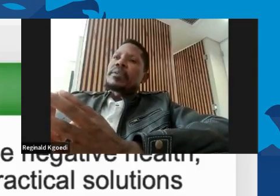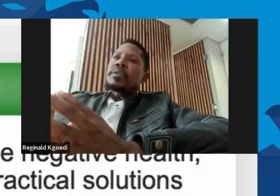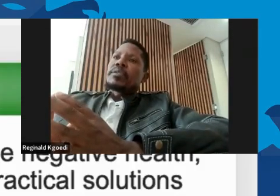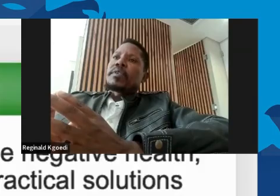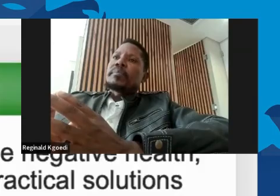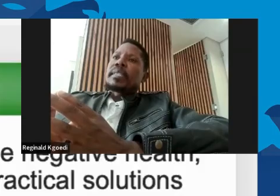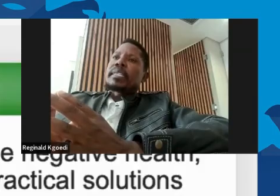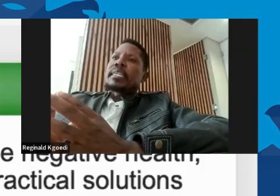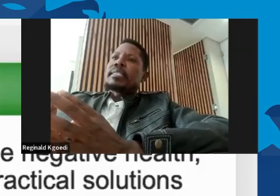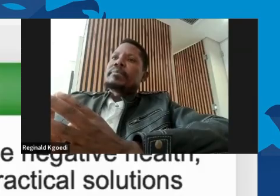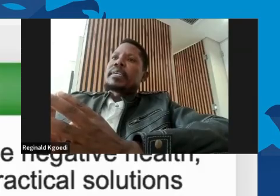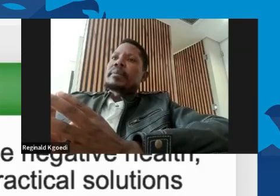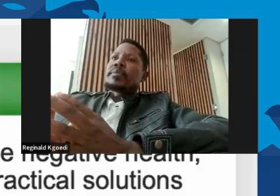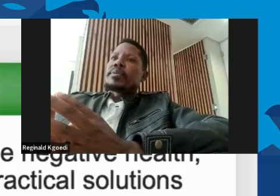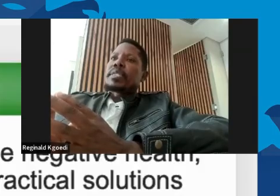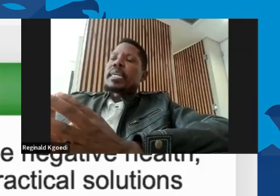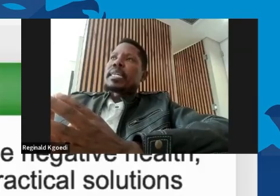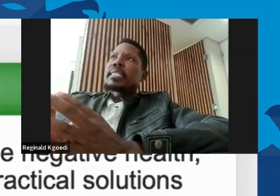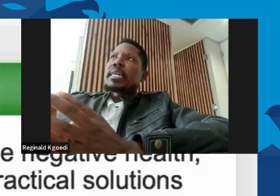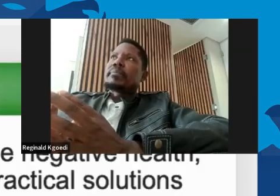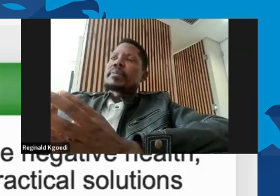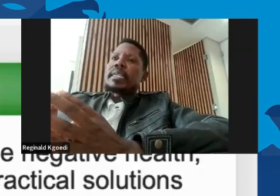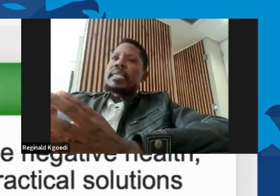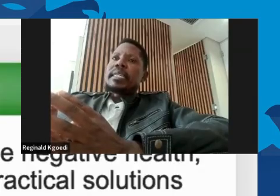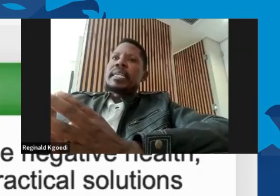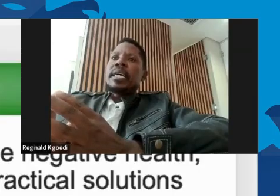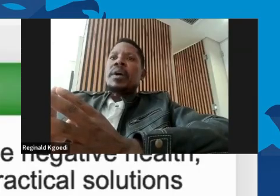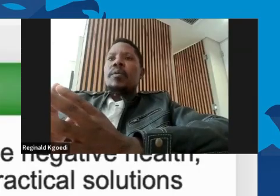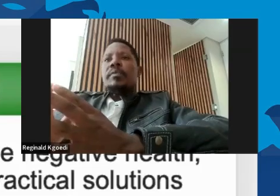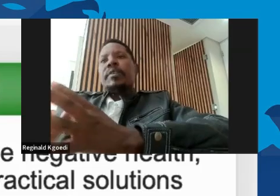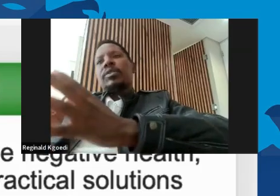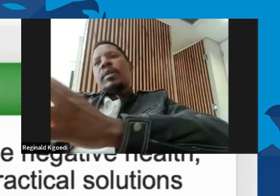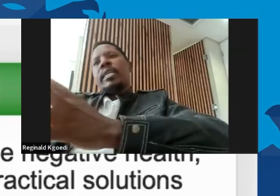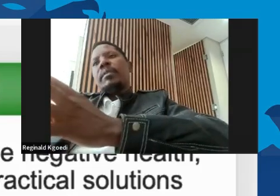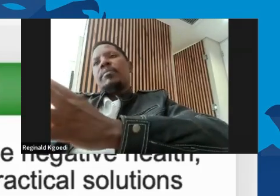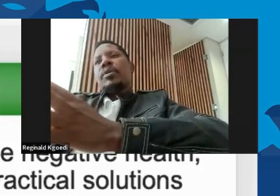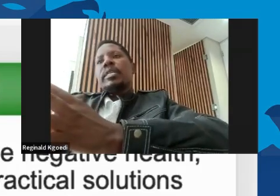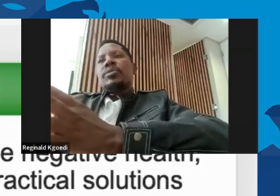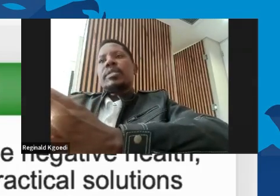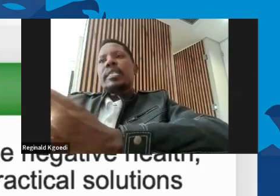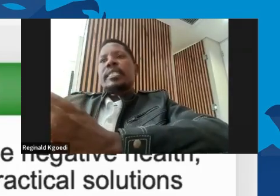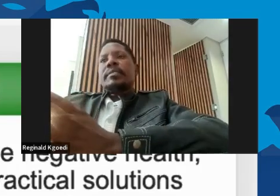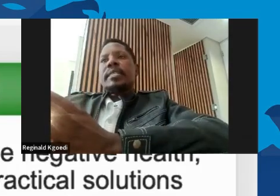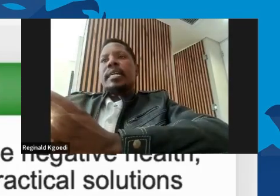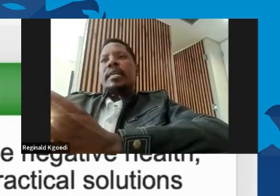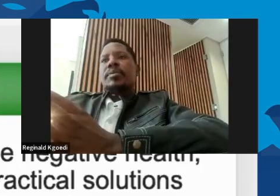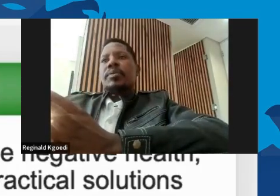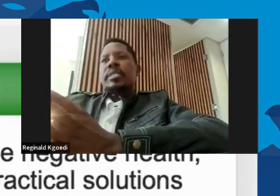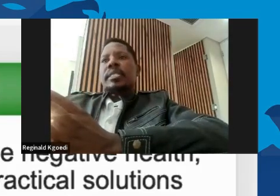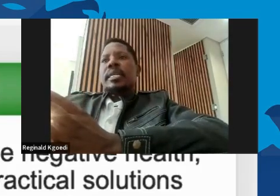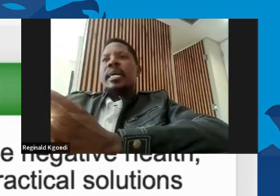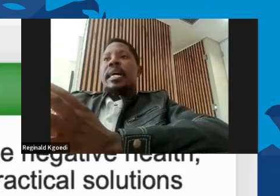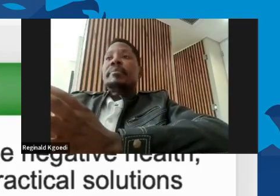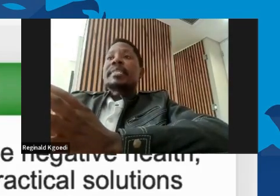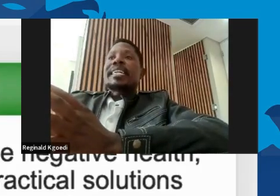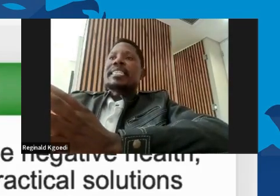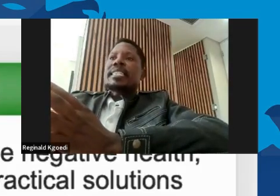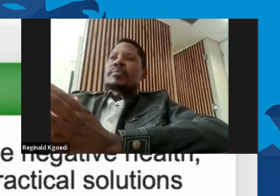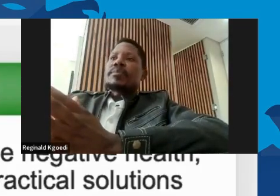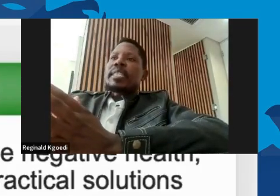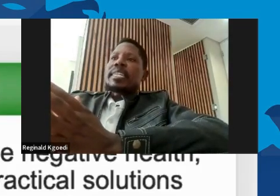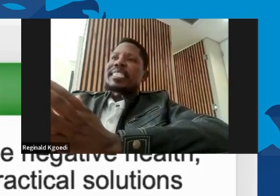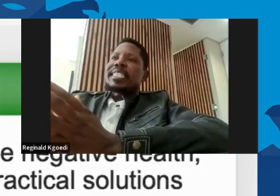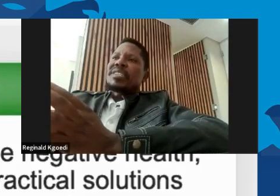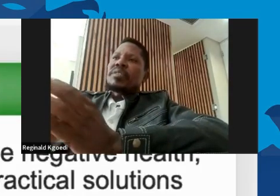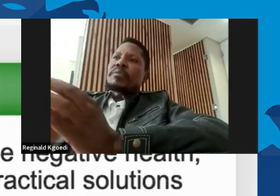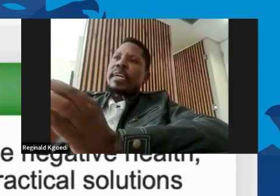it not from the scientific approach. Hence, I'm saying without dwelling more into scientific approach, harm reduction